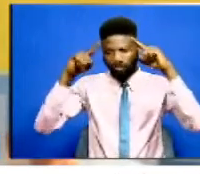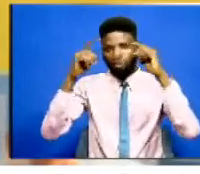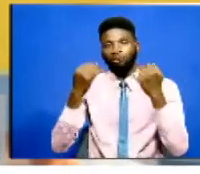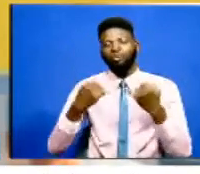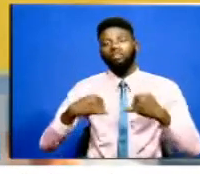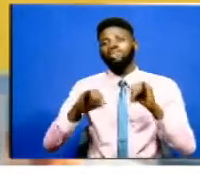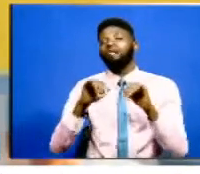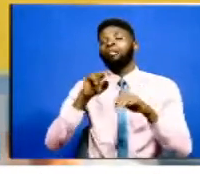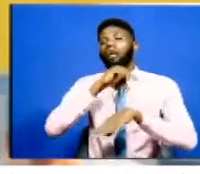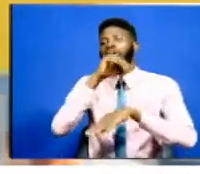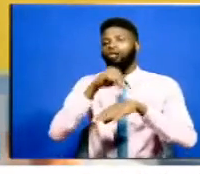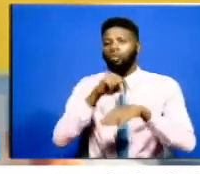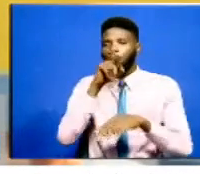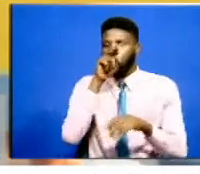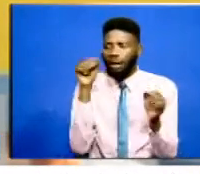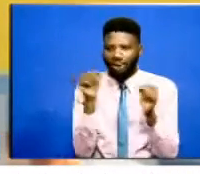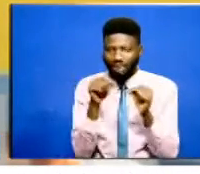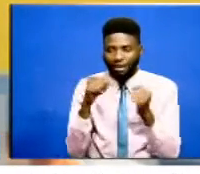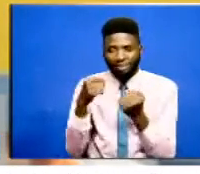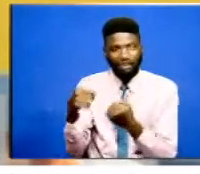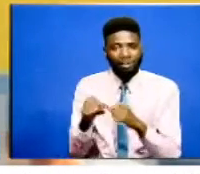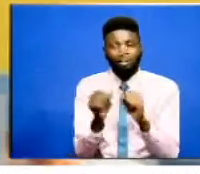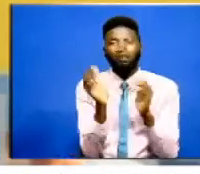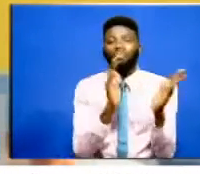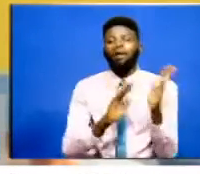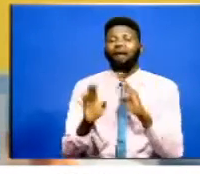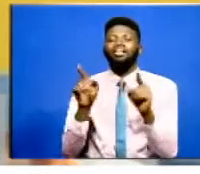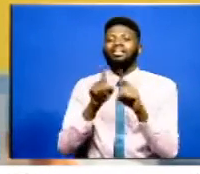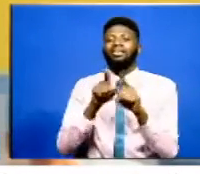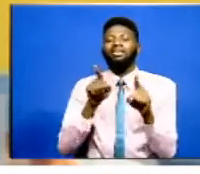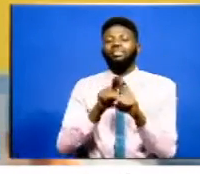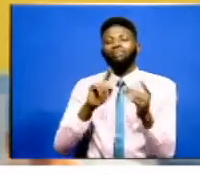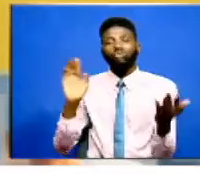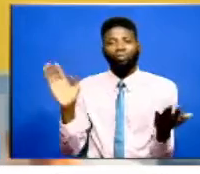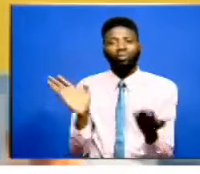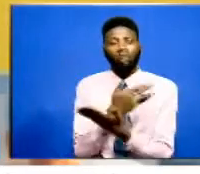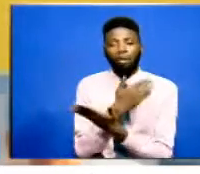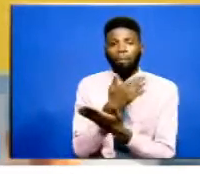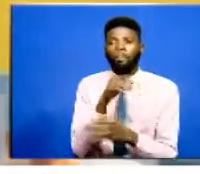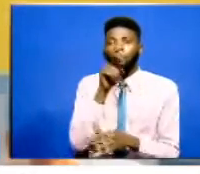Plan and elimination of malaria by 2030.